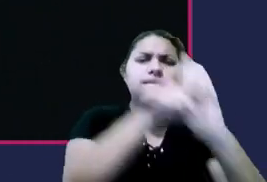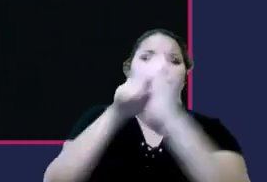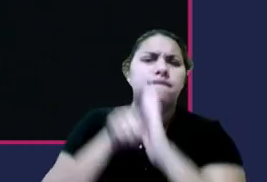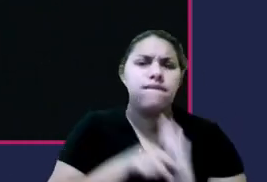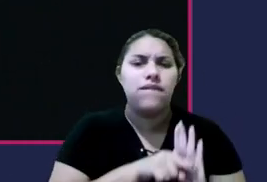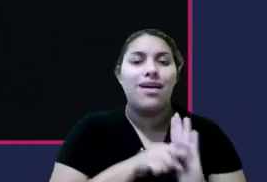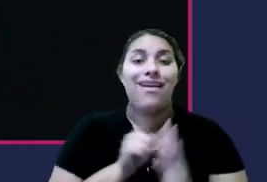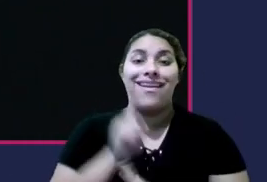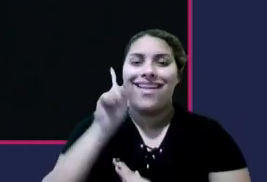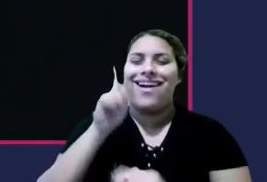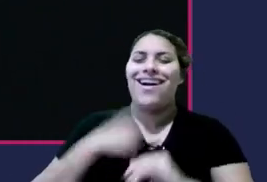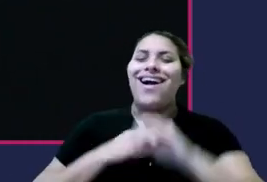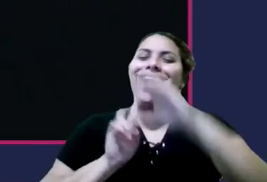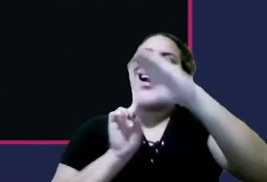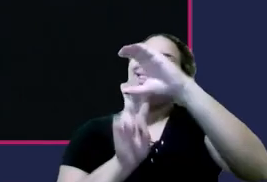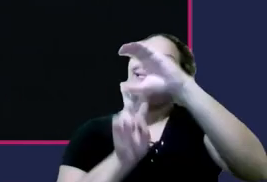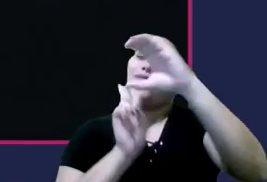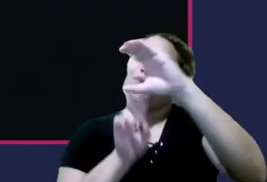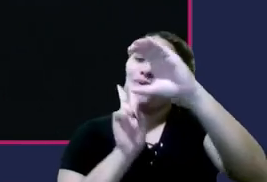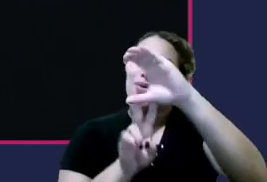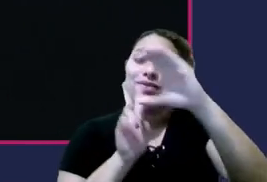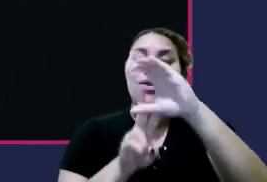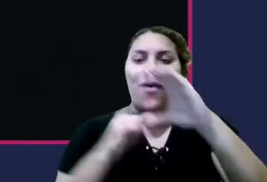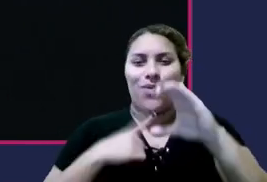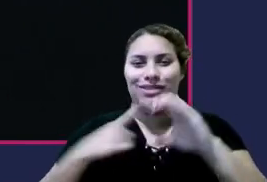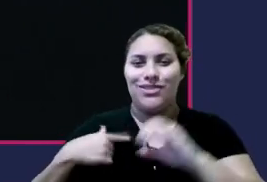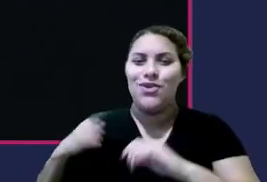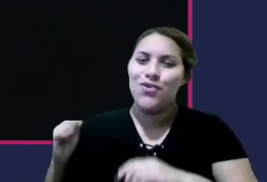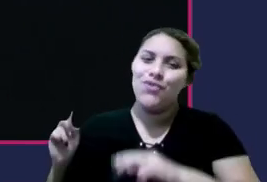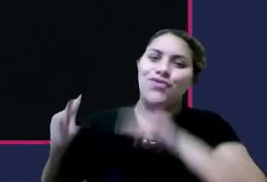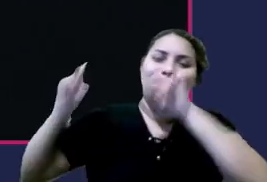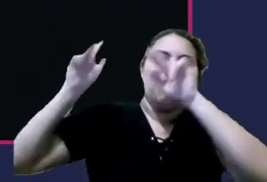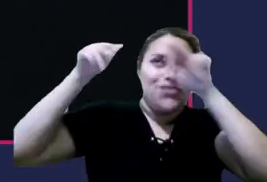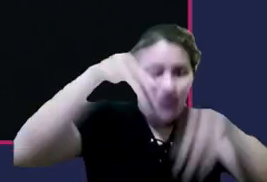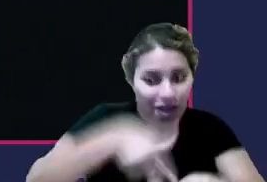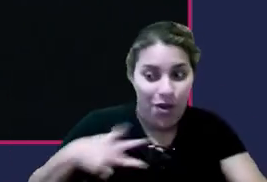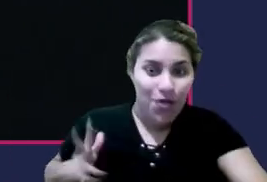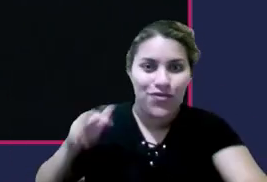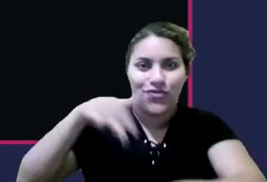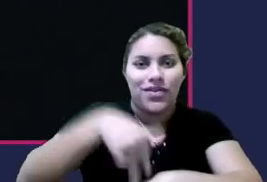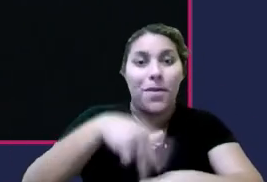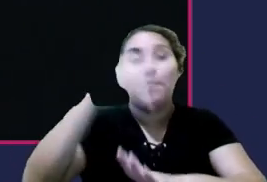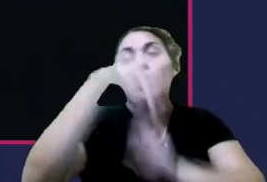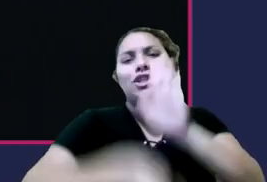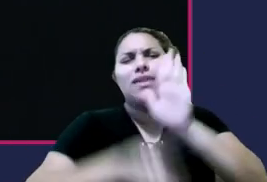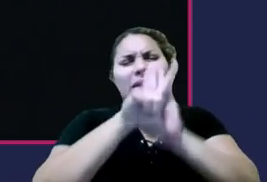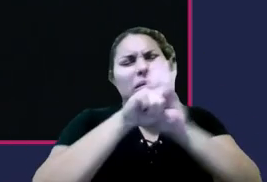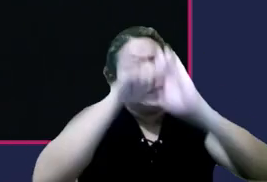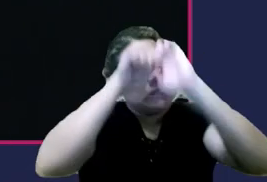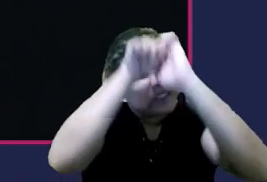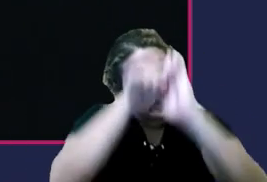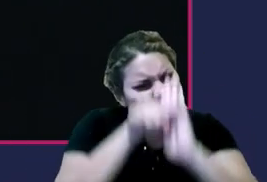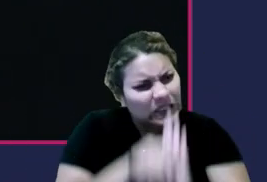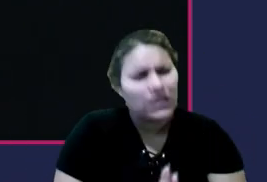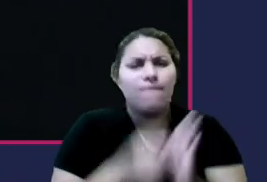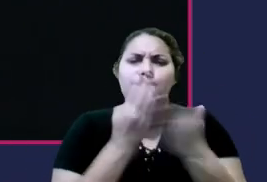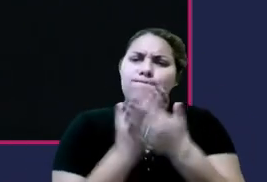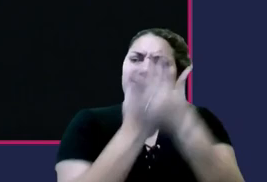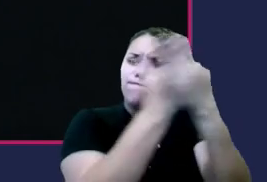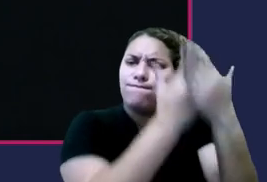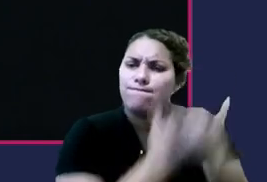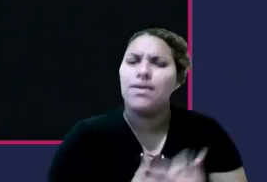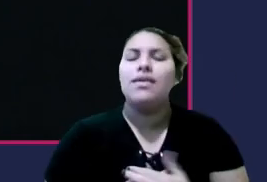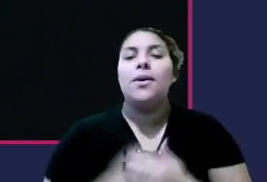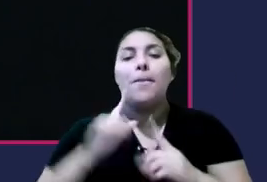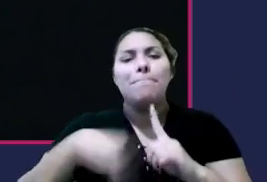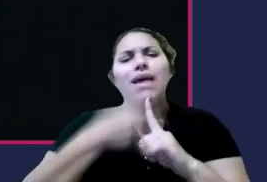do a screening, like a huge screening on all these bills that are being